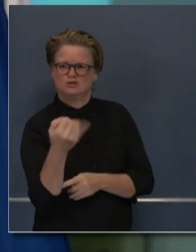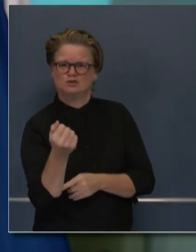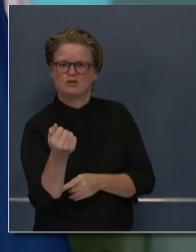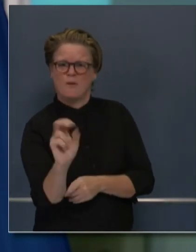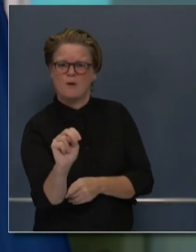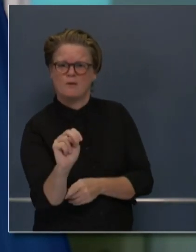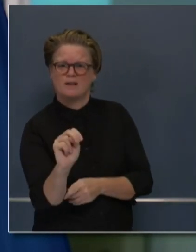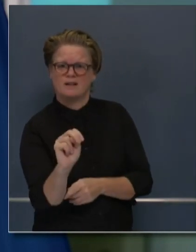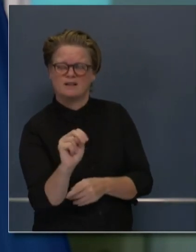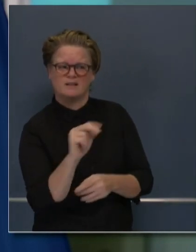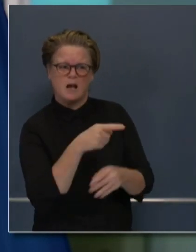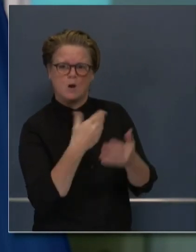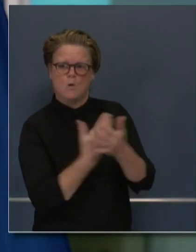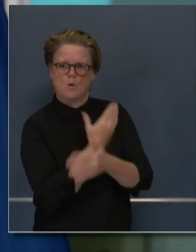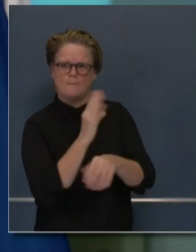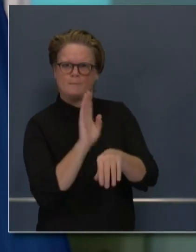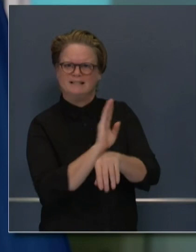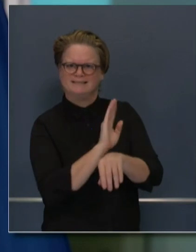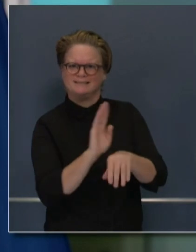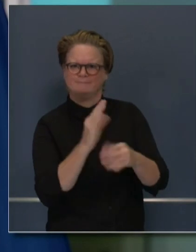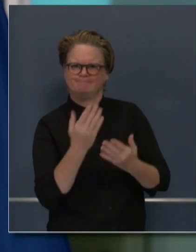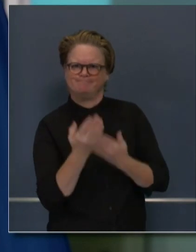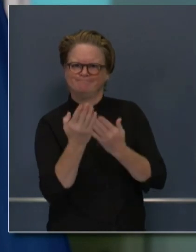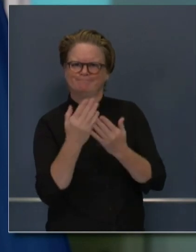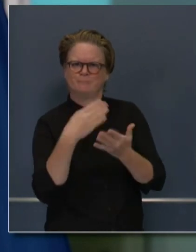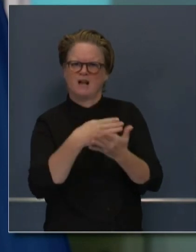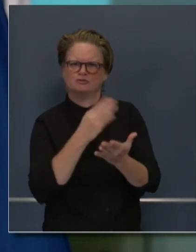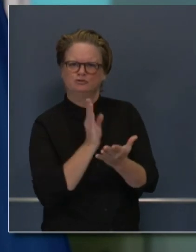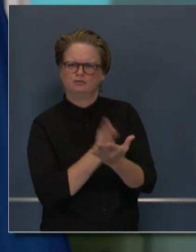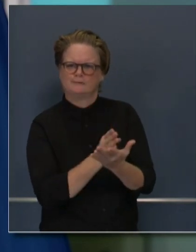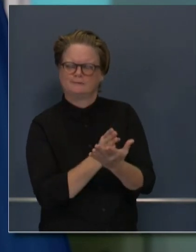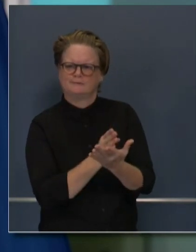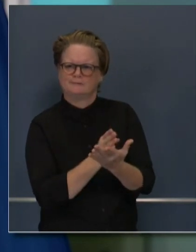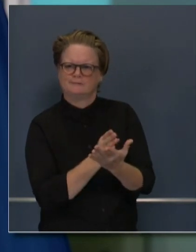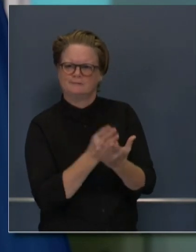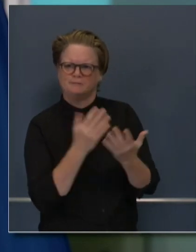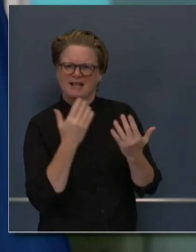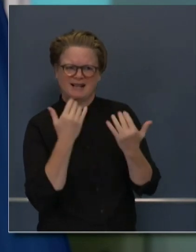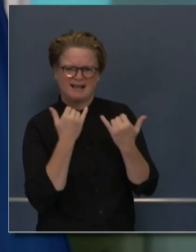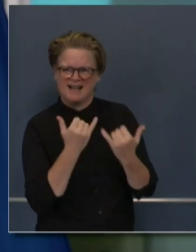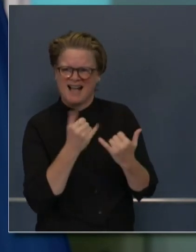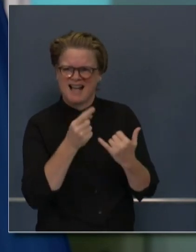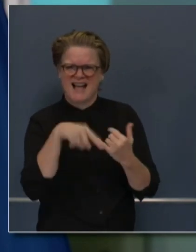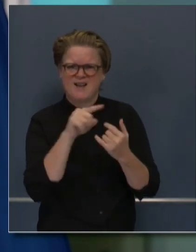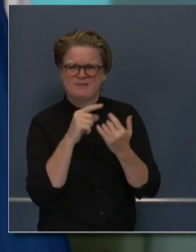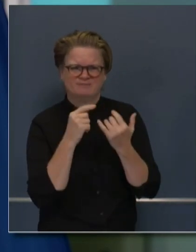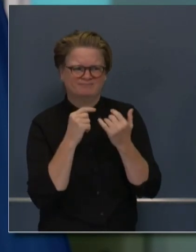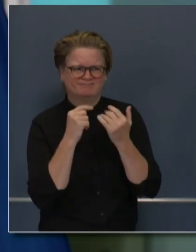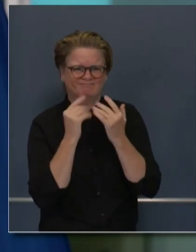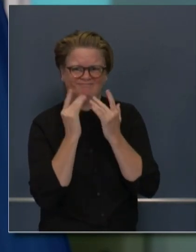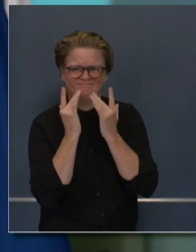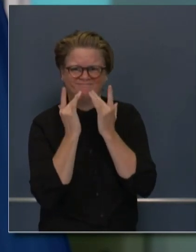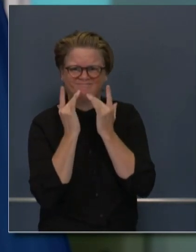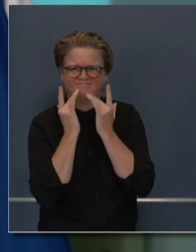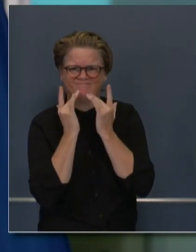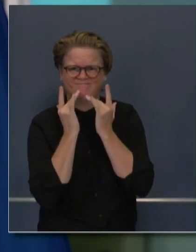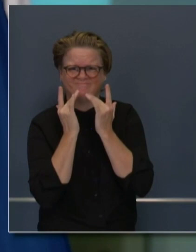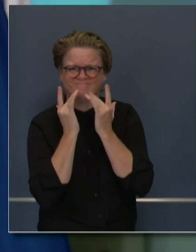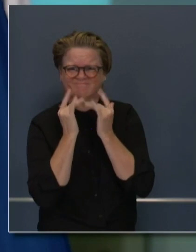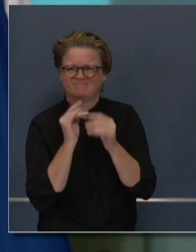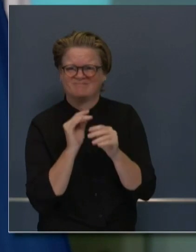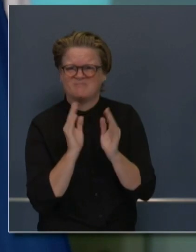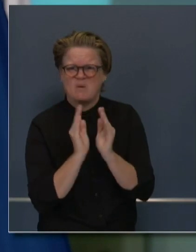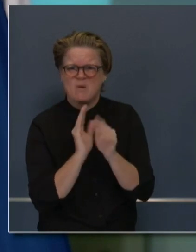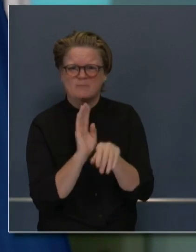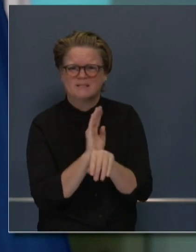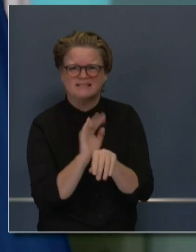small businesses that are trying their best to weather this storm. And so I'm deeply empathetic to